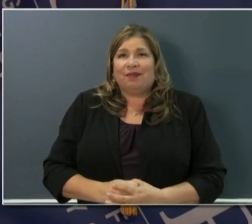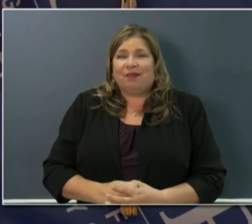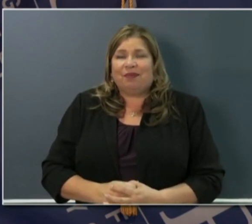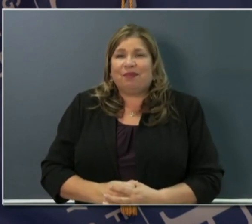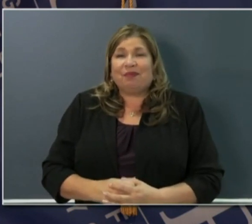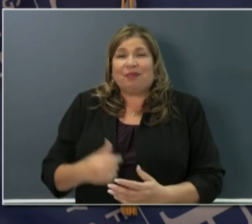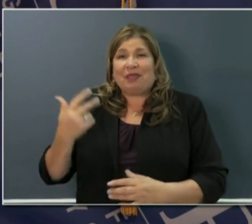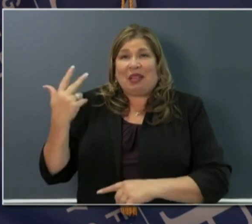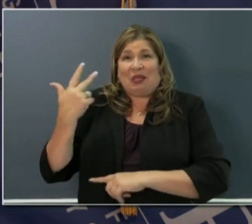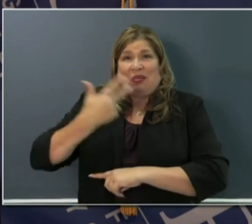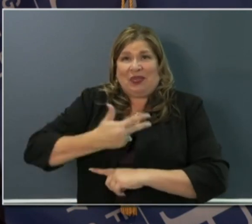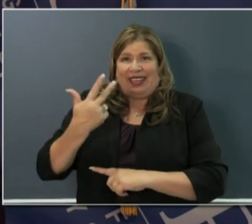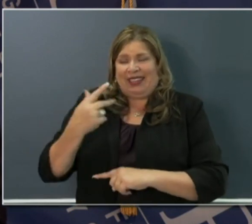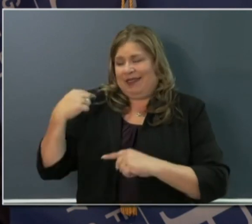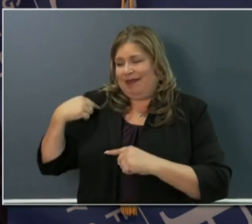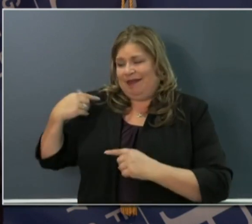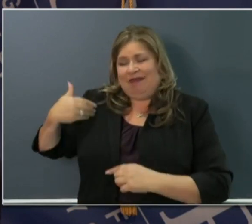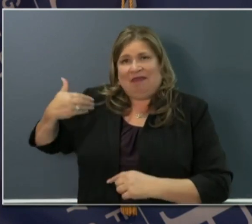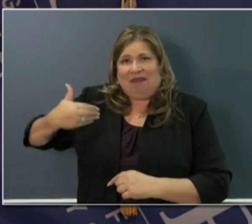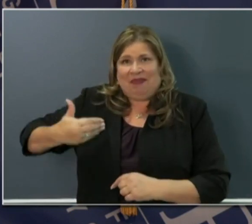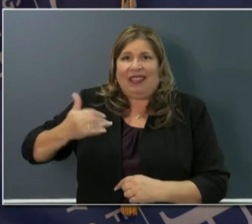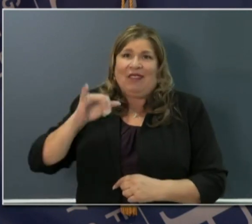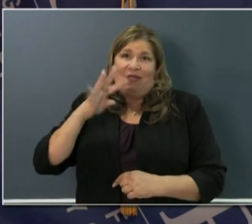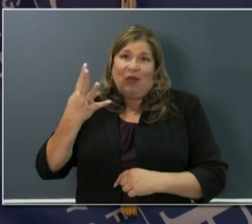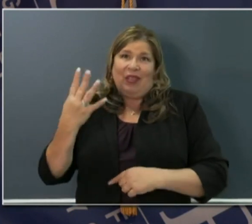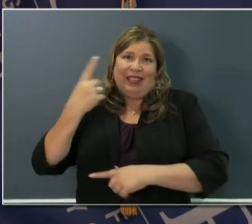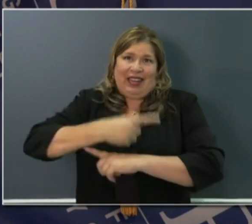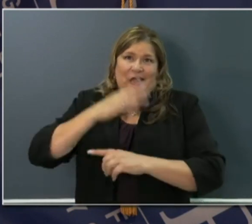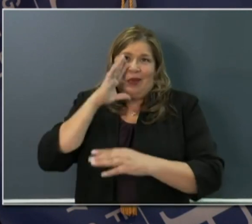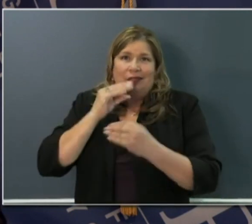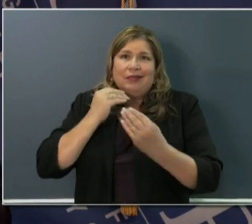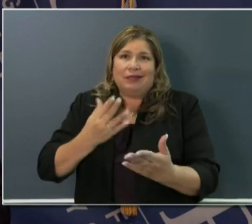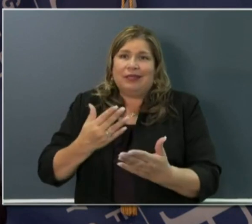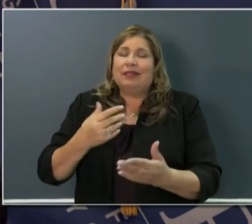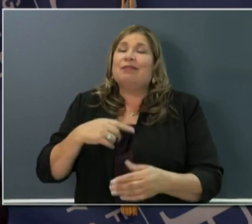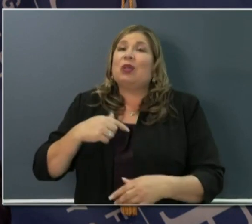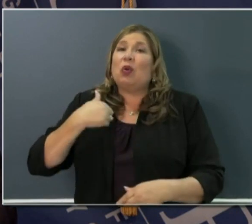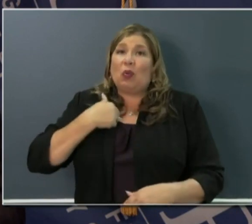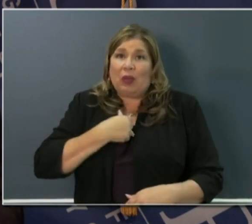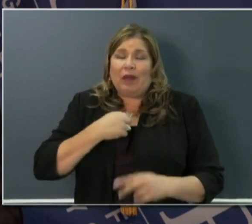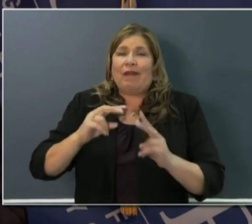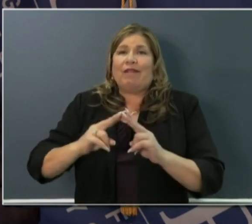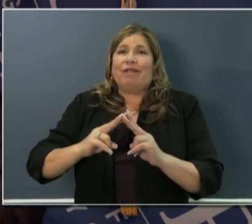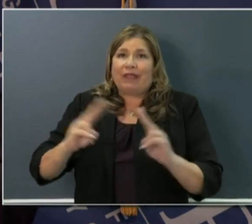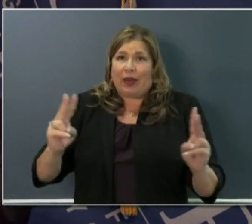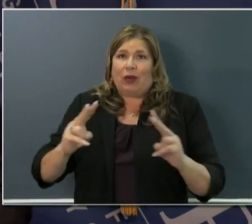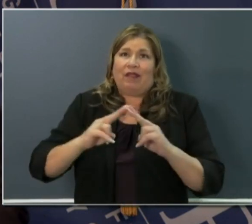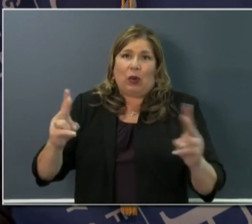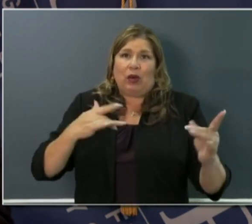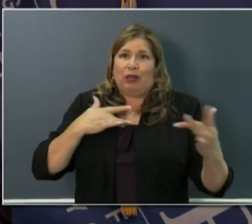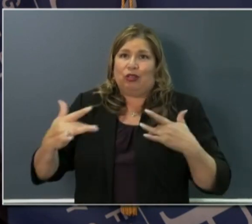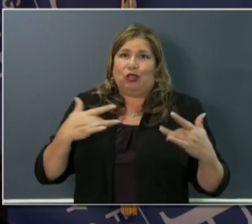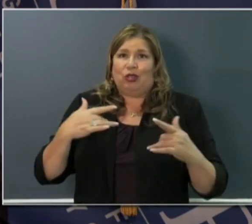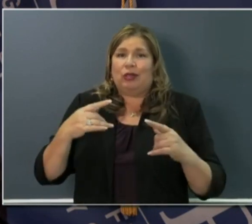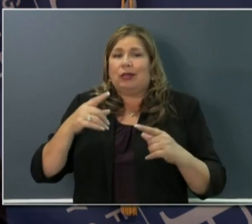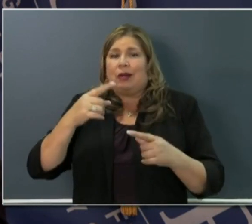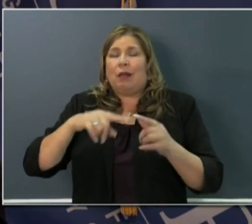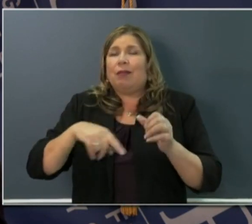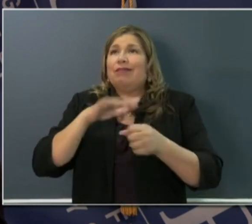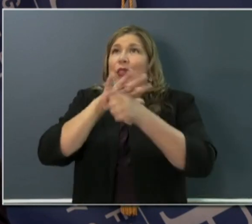the following. Let me say it on the fourth day. We are very concerned about what's happening or not happening at the local